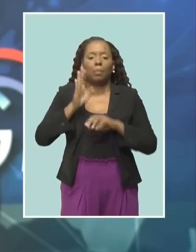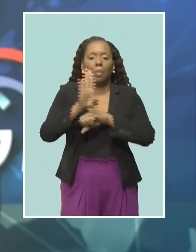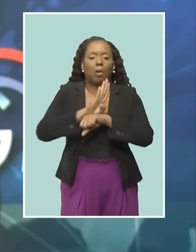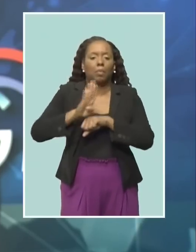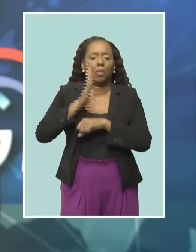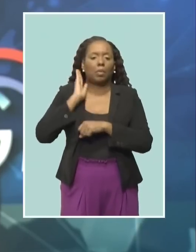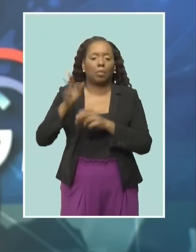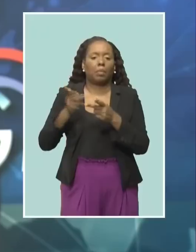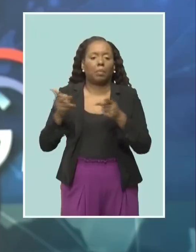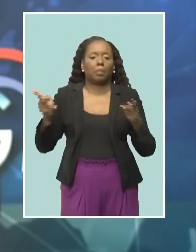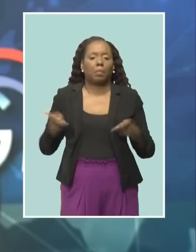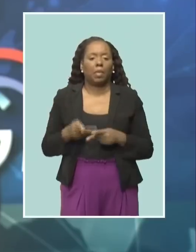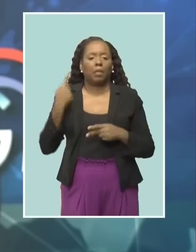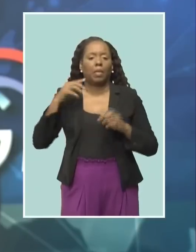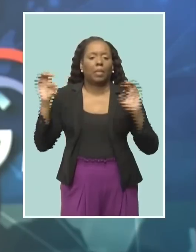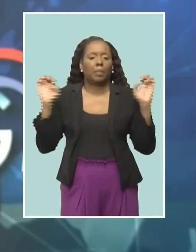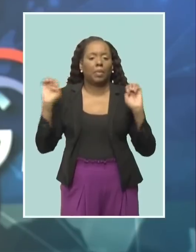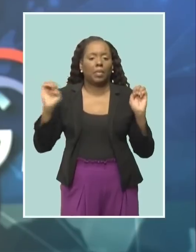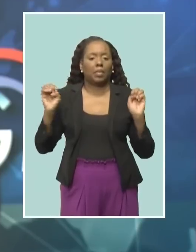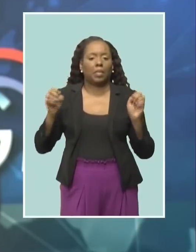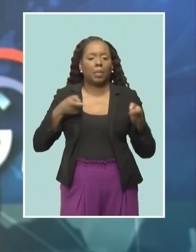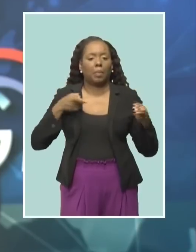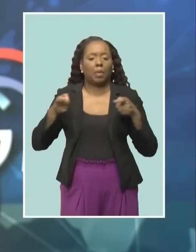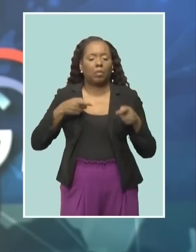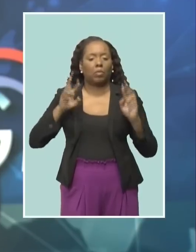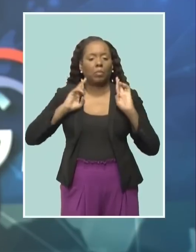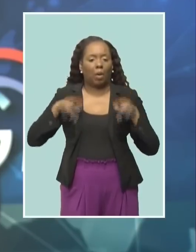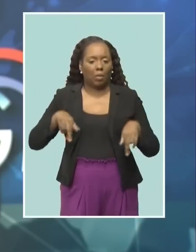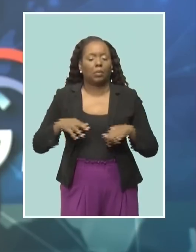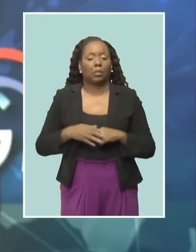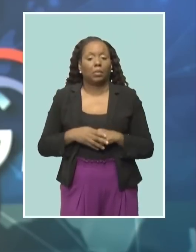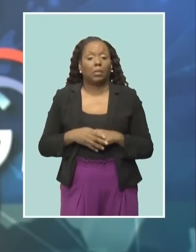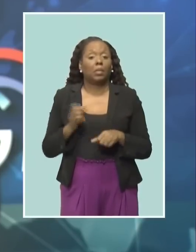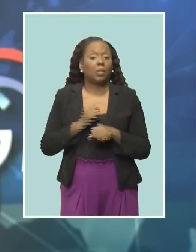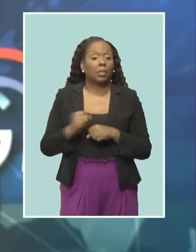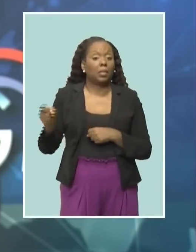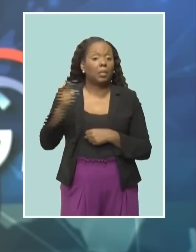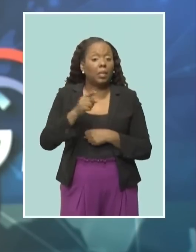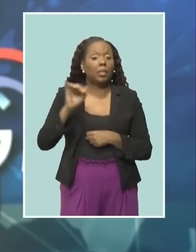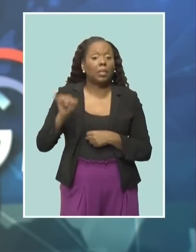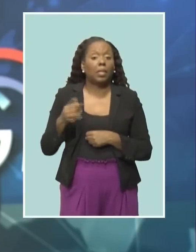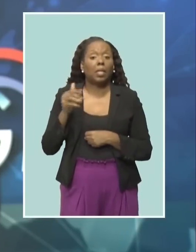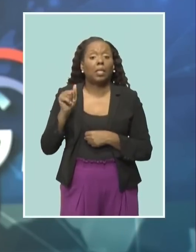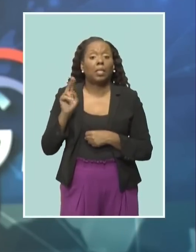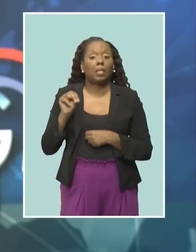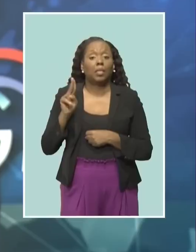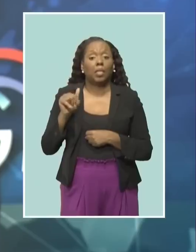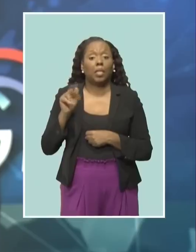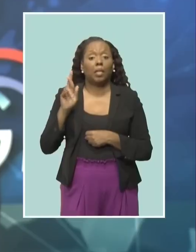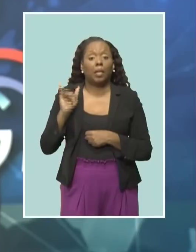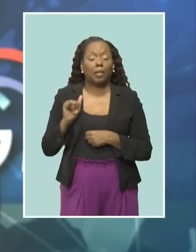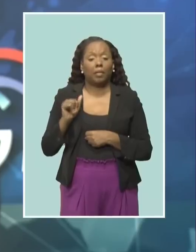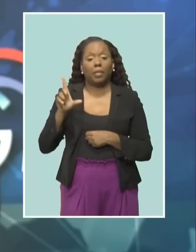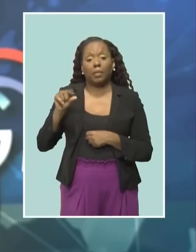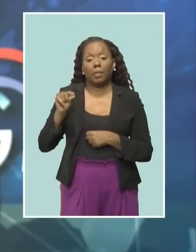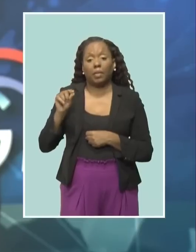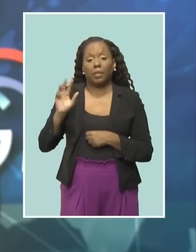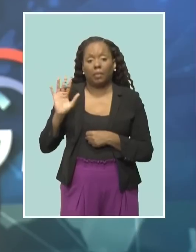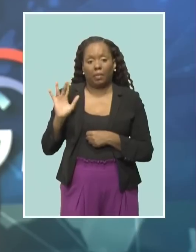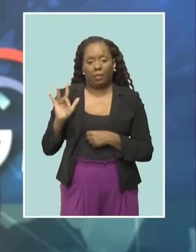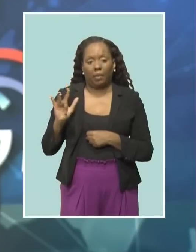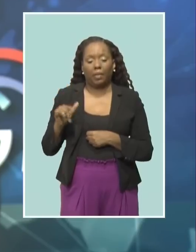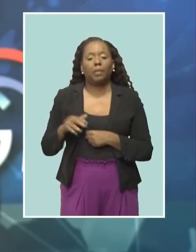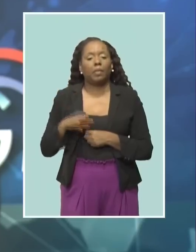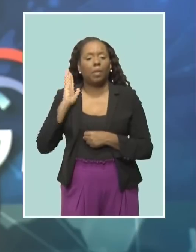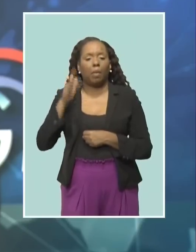and response in the Caribbean. And by January 2025, an $8.9 million regional logistics hub